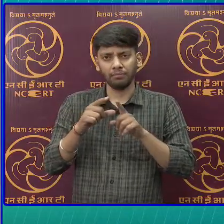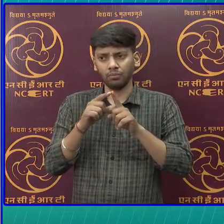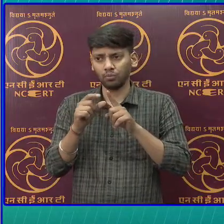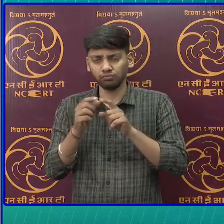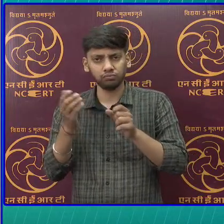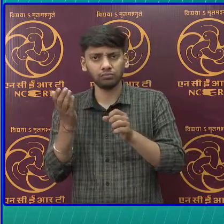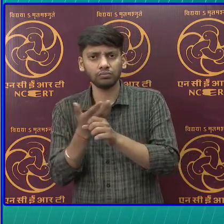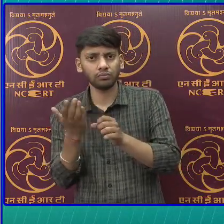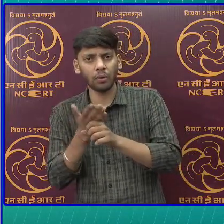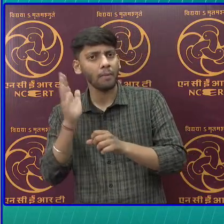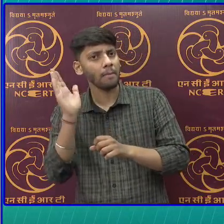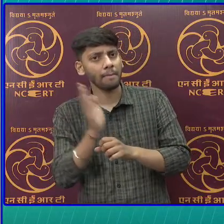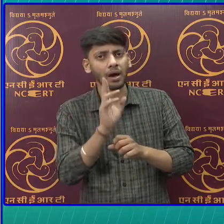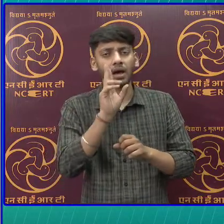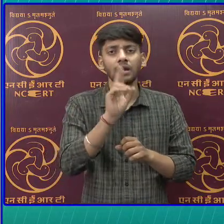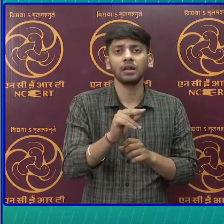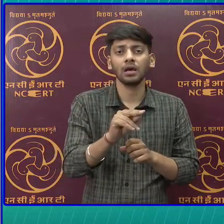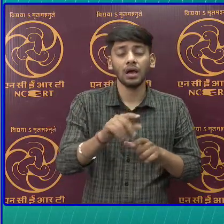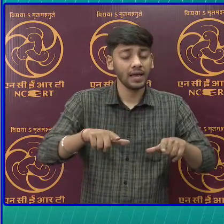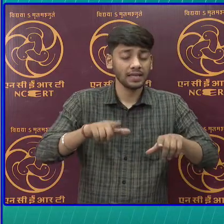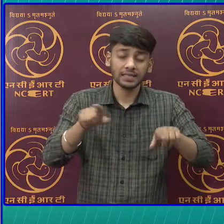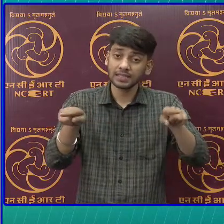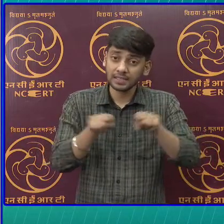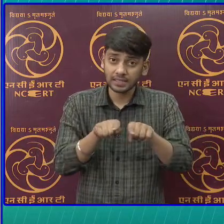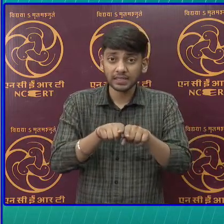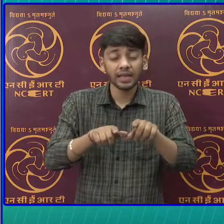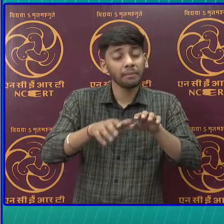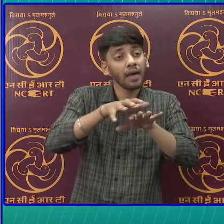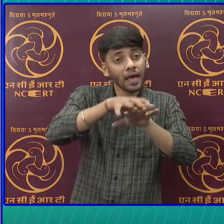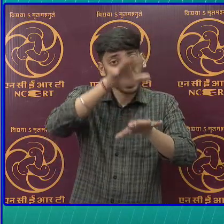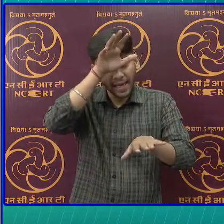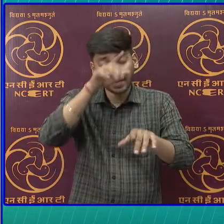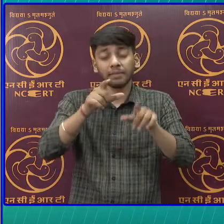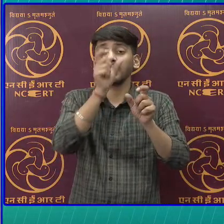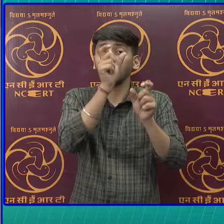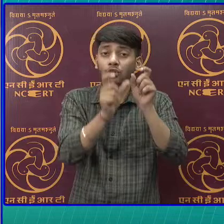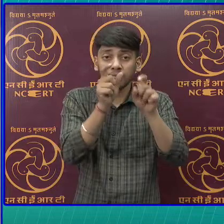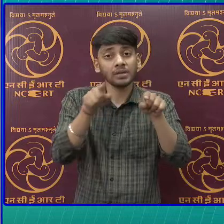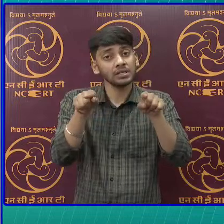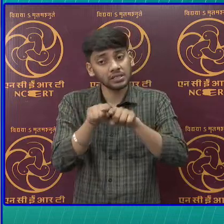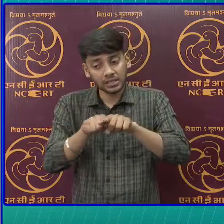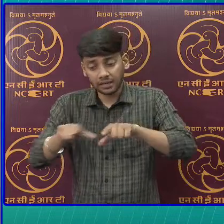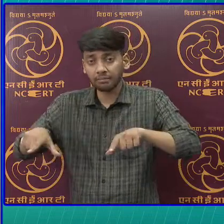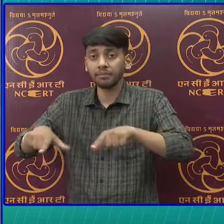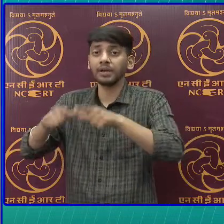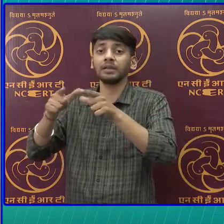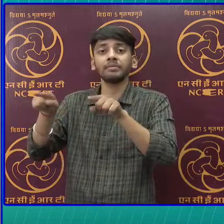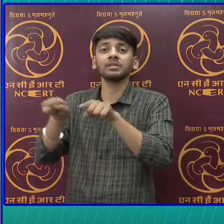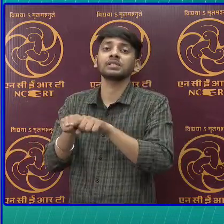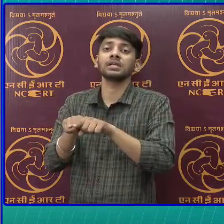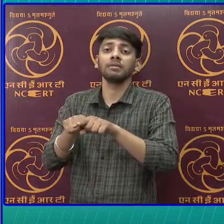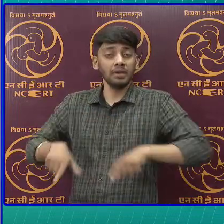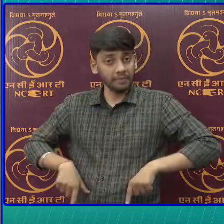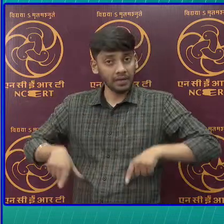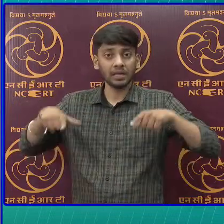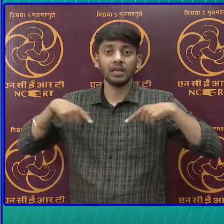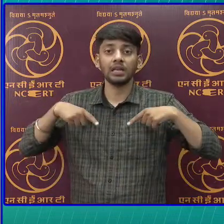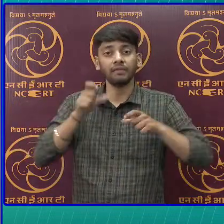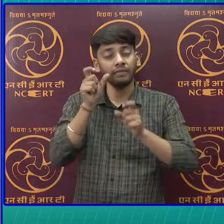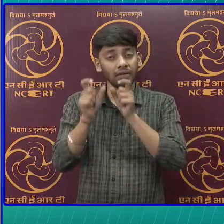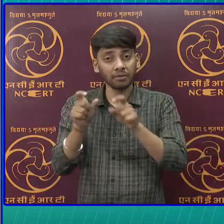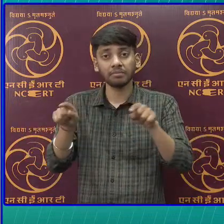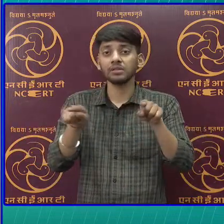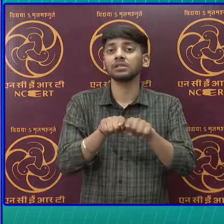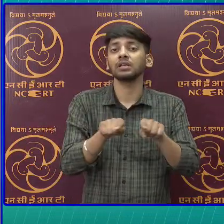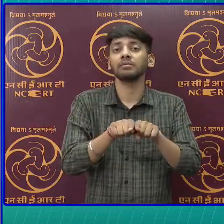with same respect, with same care and with same love. Trees also need that. This is the intention. And you